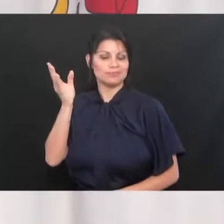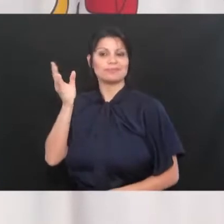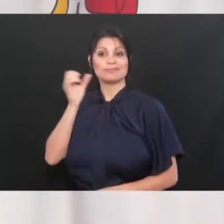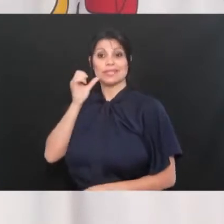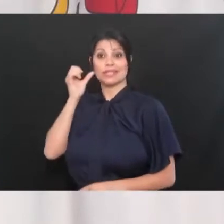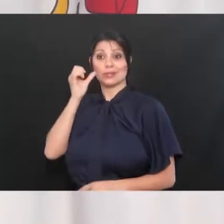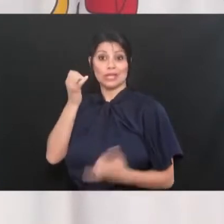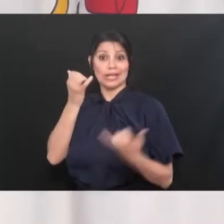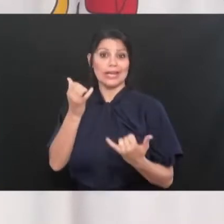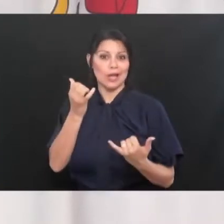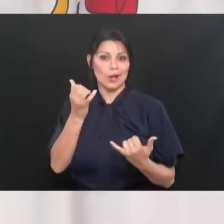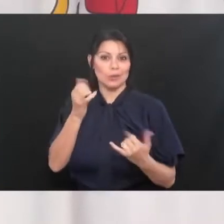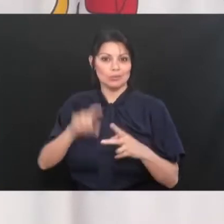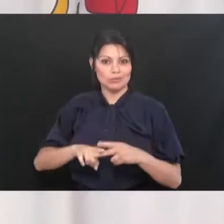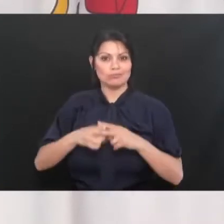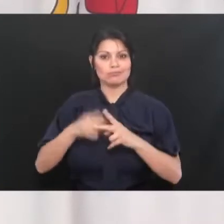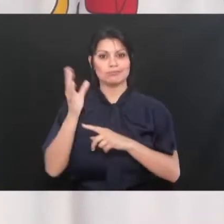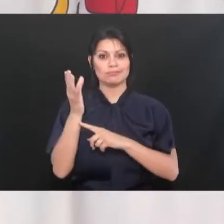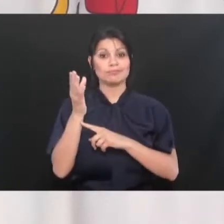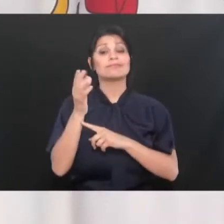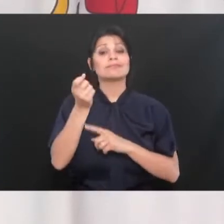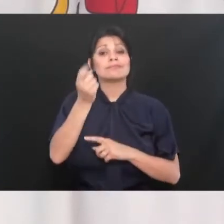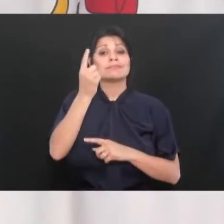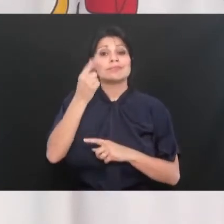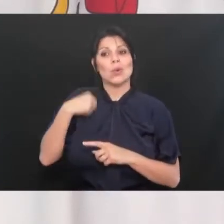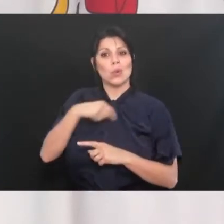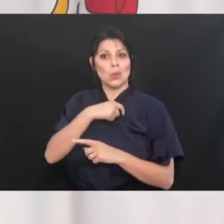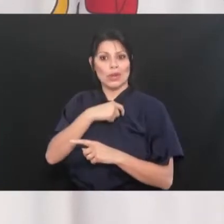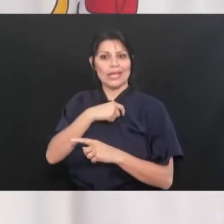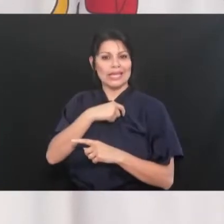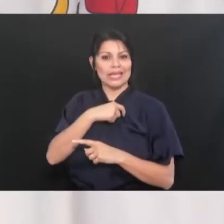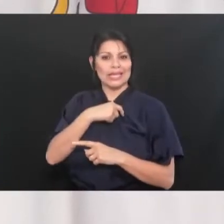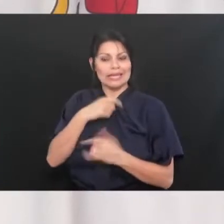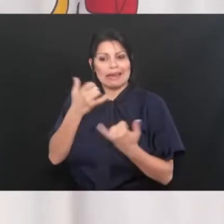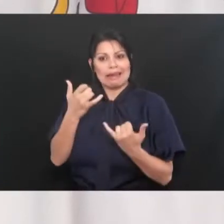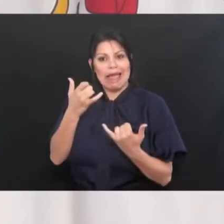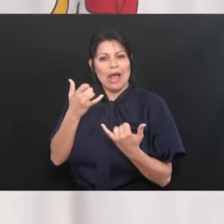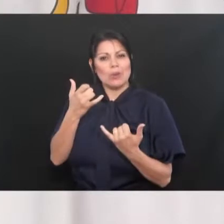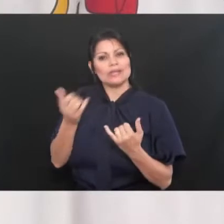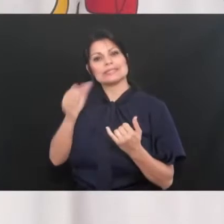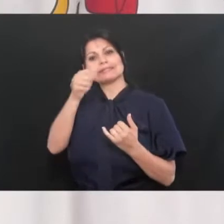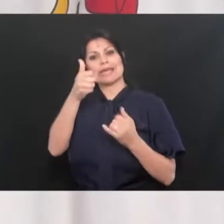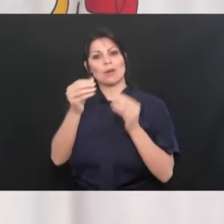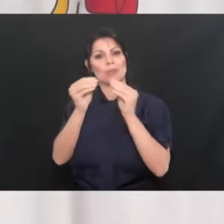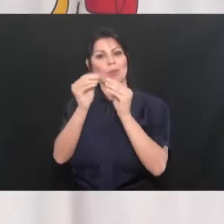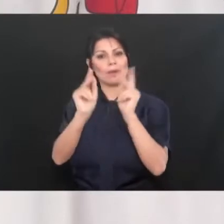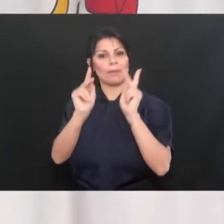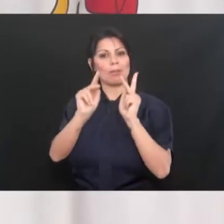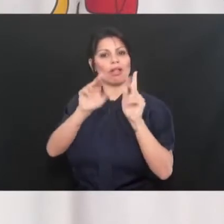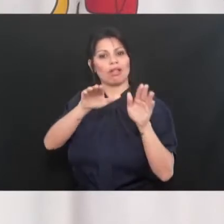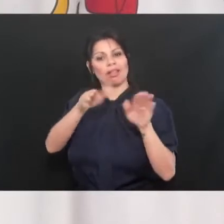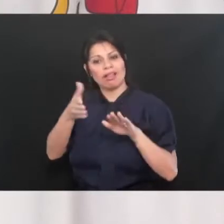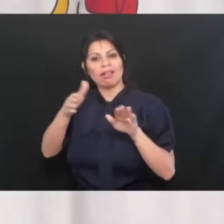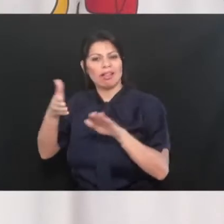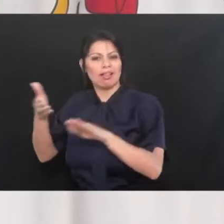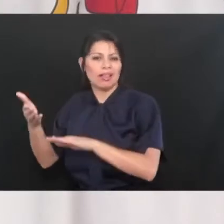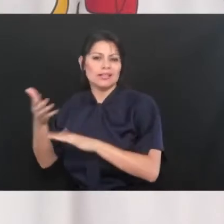Regretfully, we have lost 10 folks from our last briefing on Tuesday. I